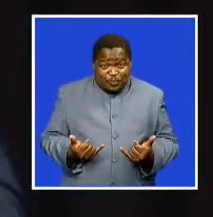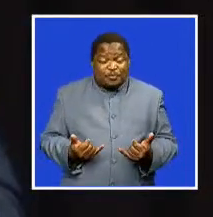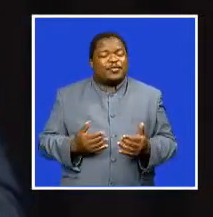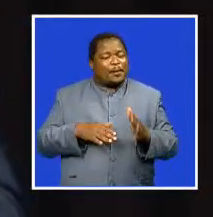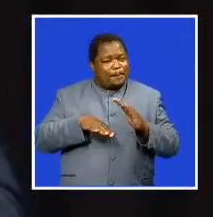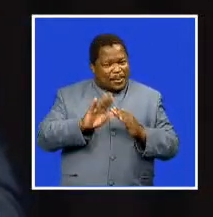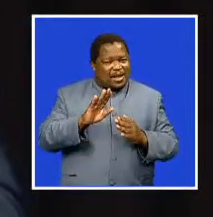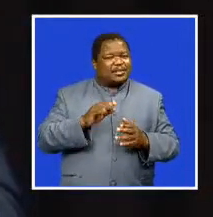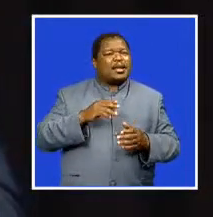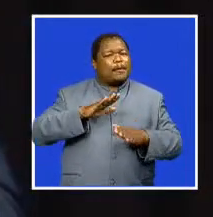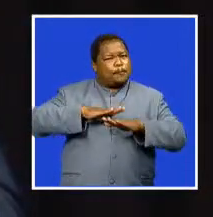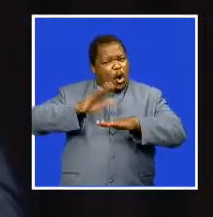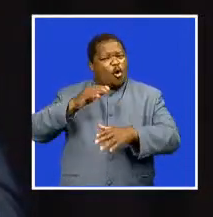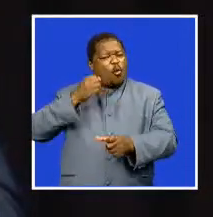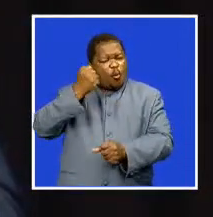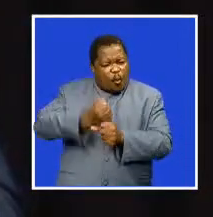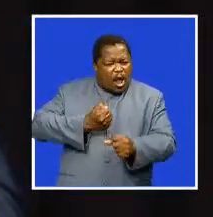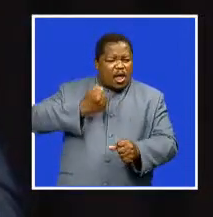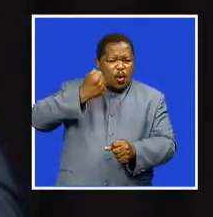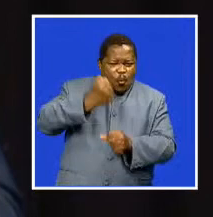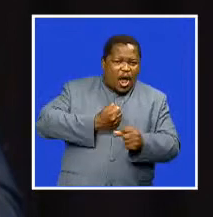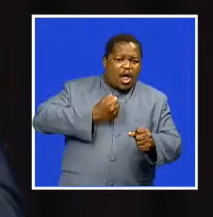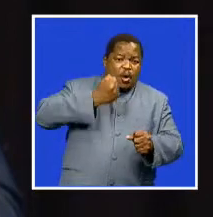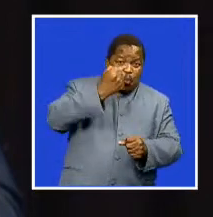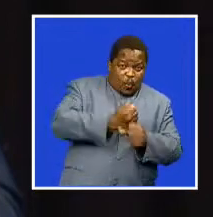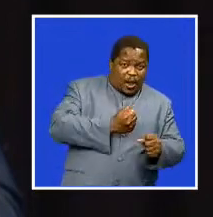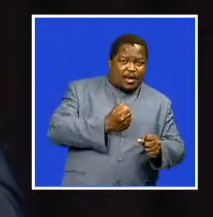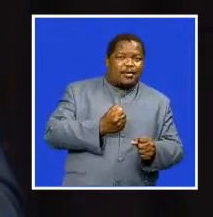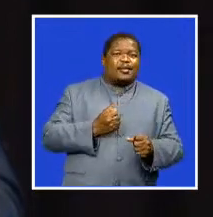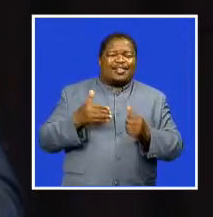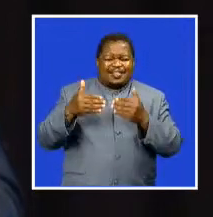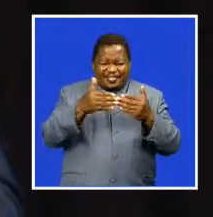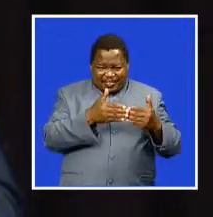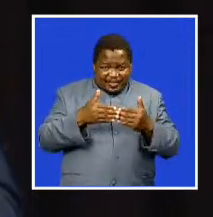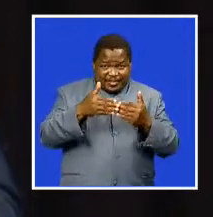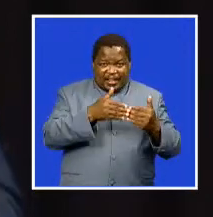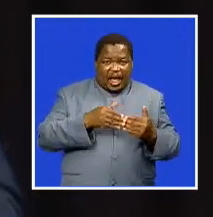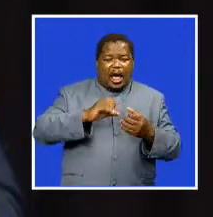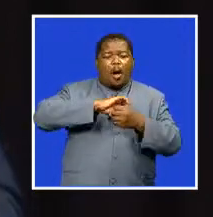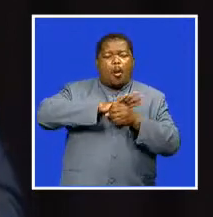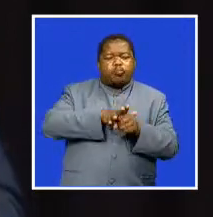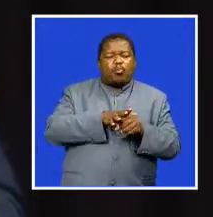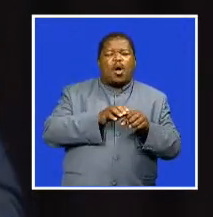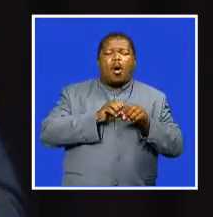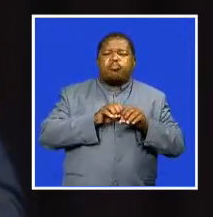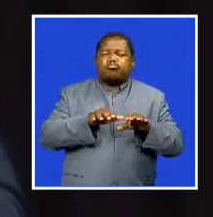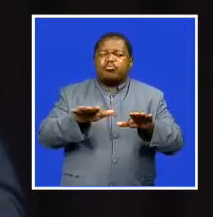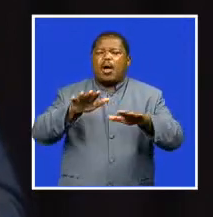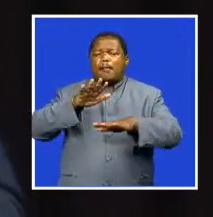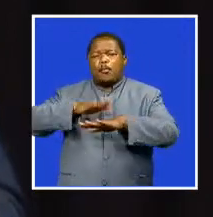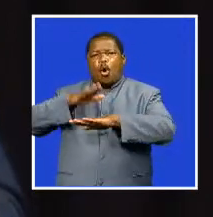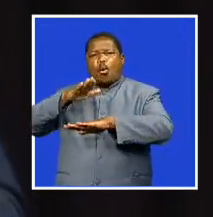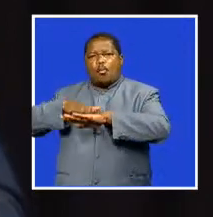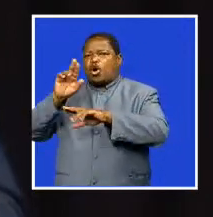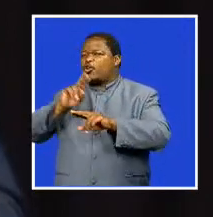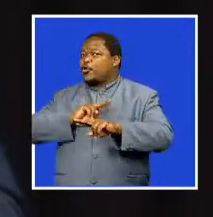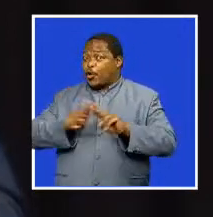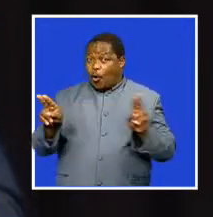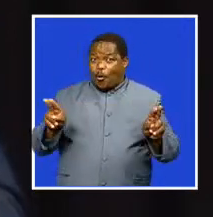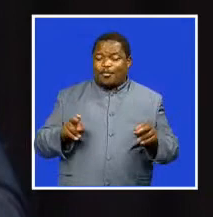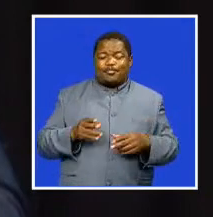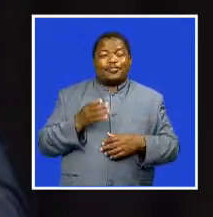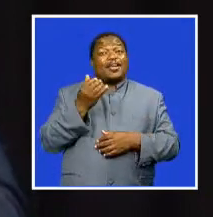that we can to ensure that we do not perpetuate the disease further by acting